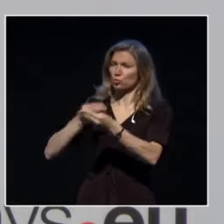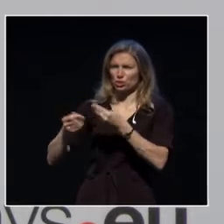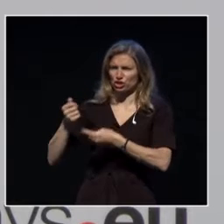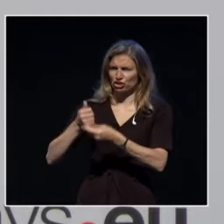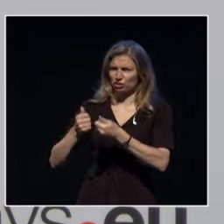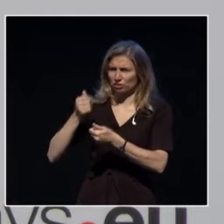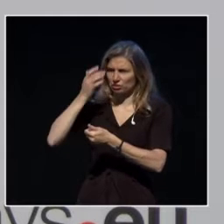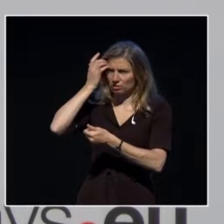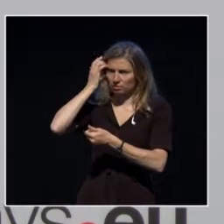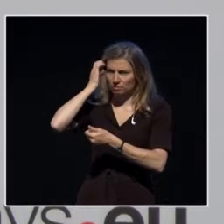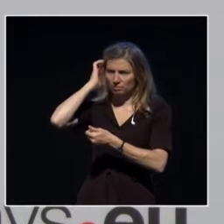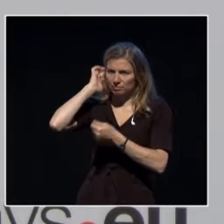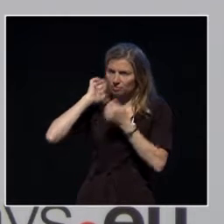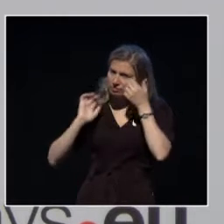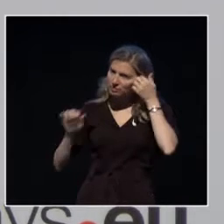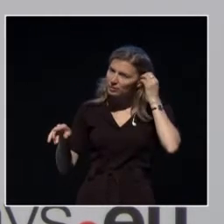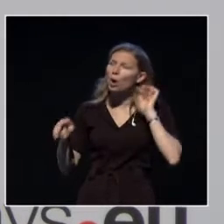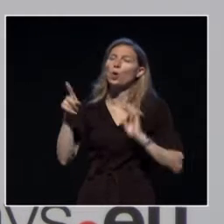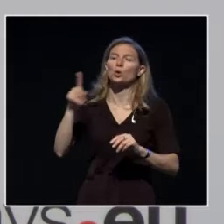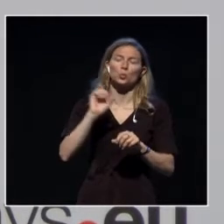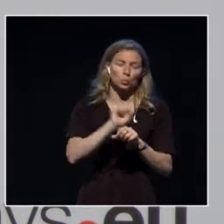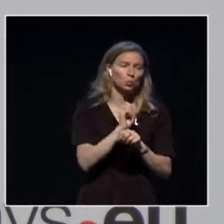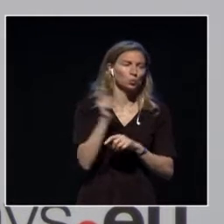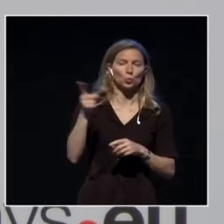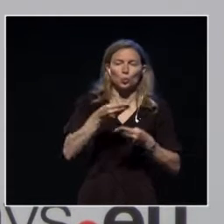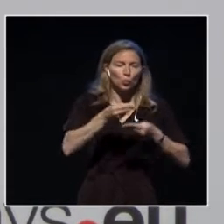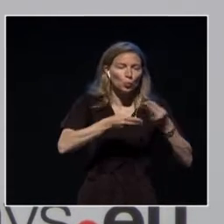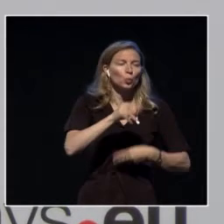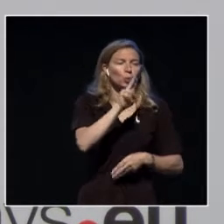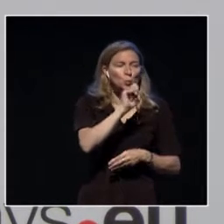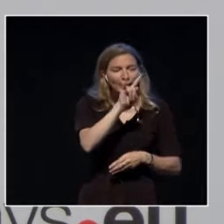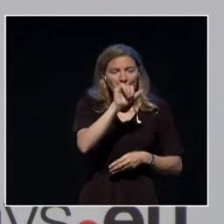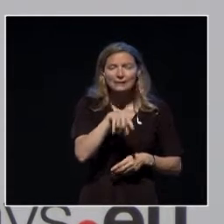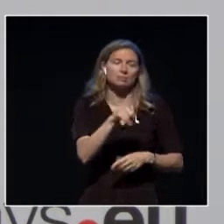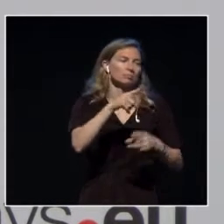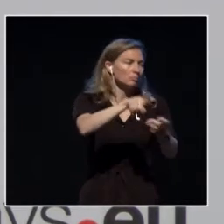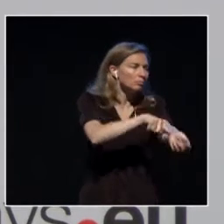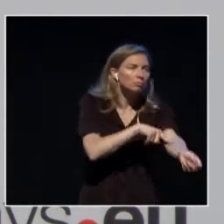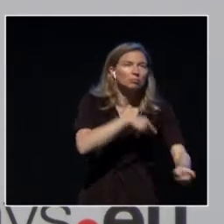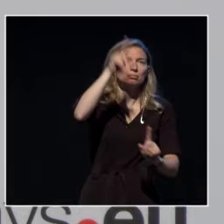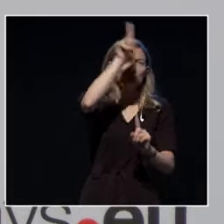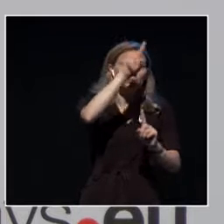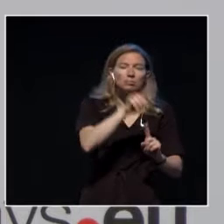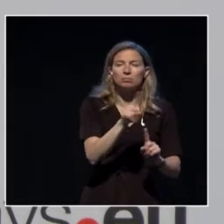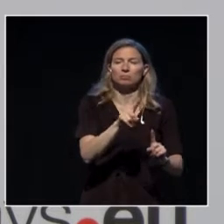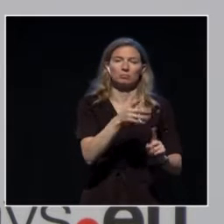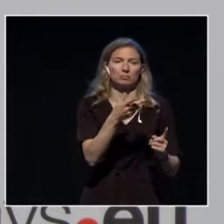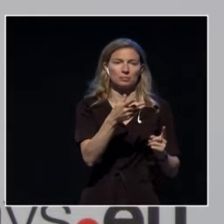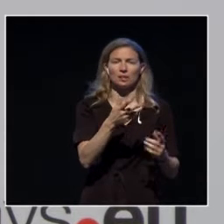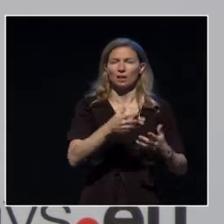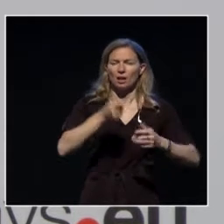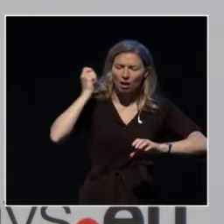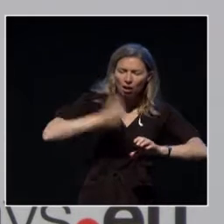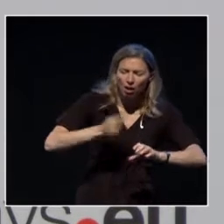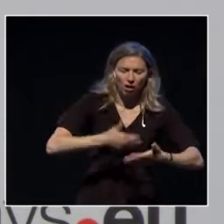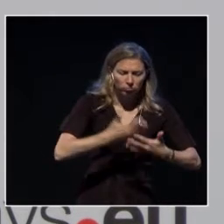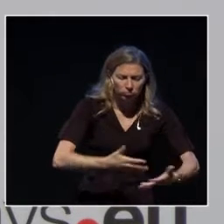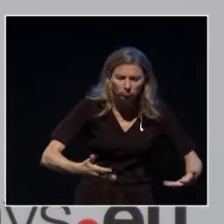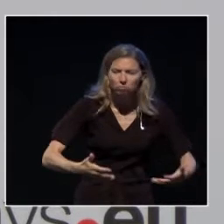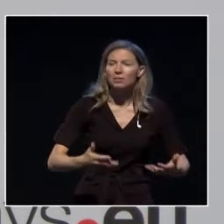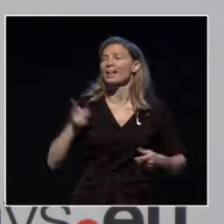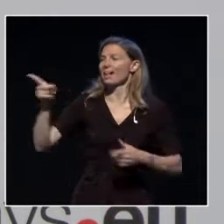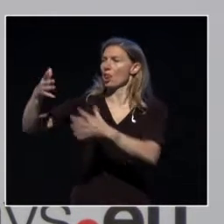scale. Utilities companies, major industrial firms in heavy industry are